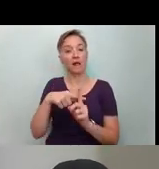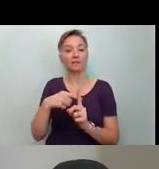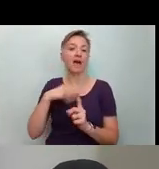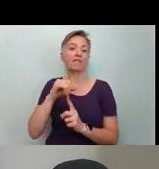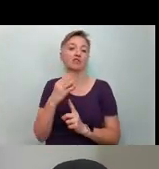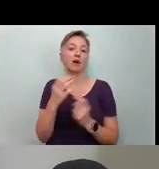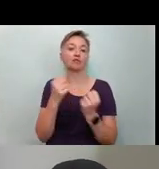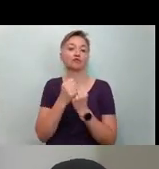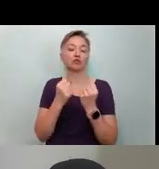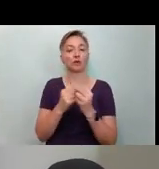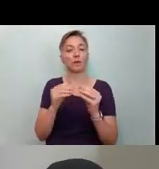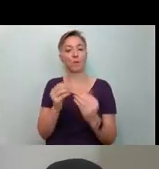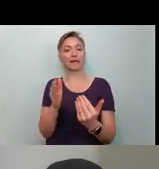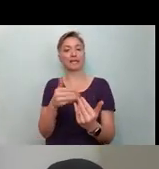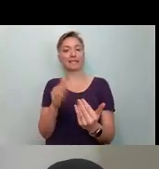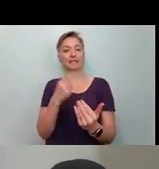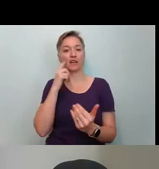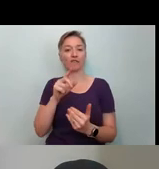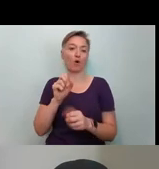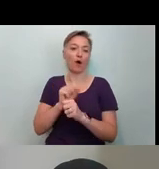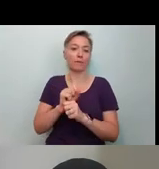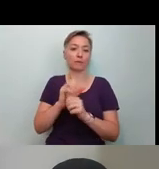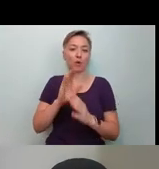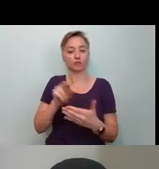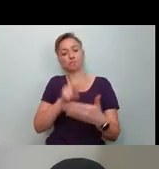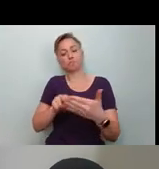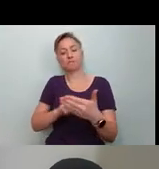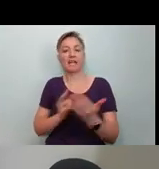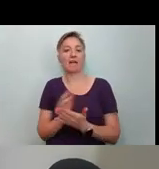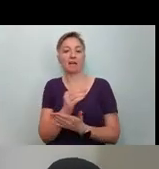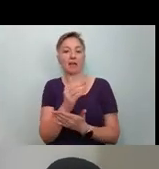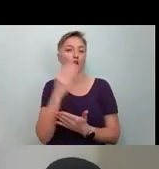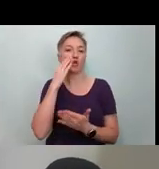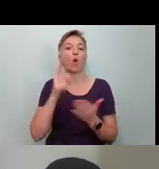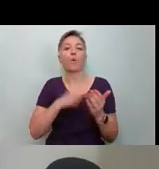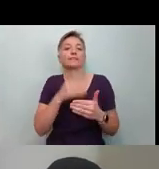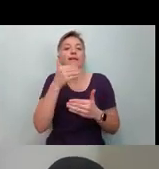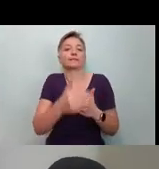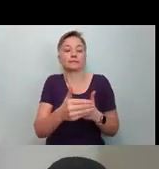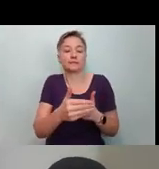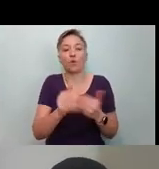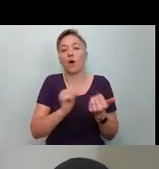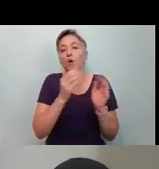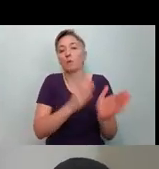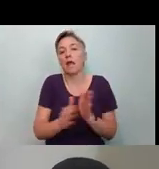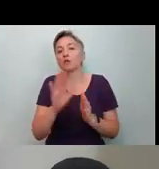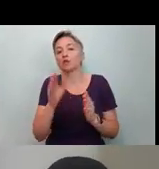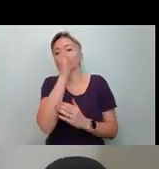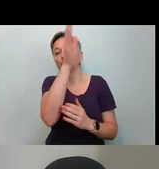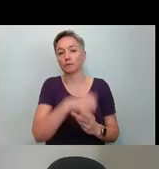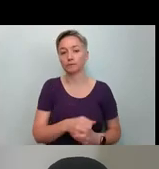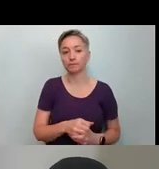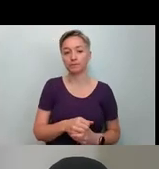is easy for an employee to navigate. So that's what we're looking to do, not necessarily to change